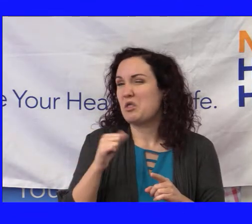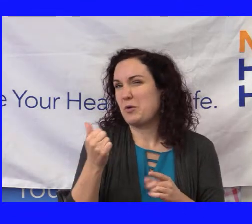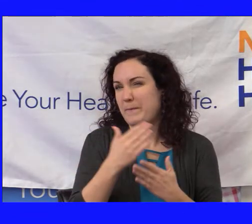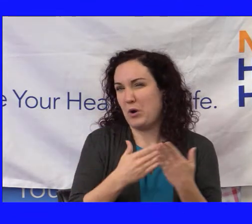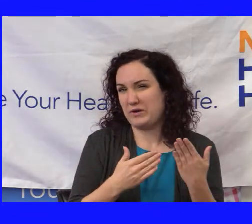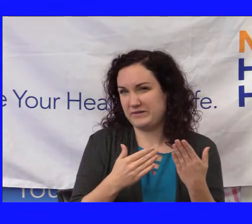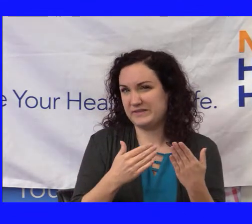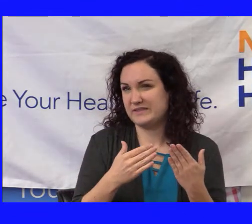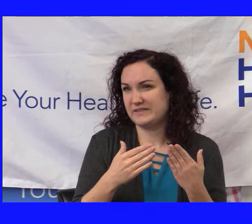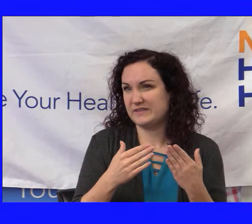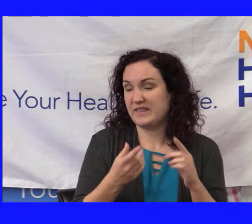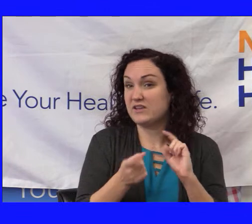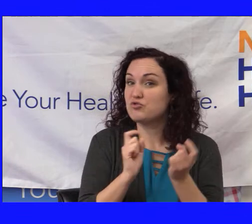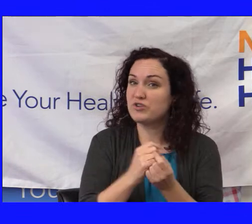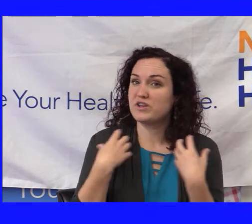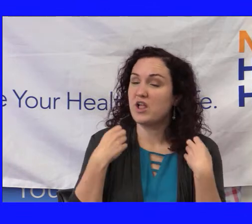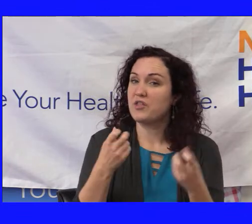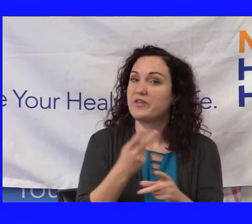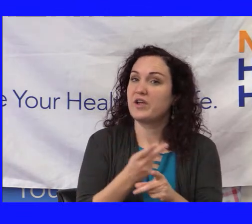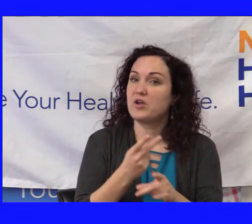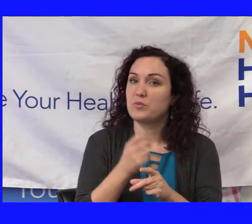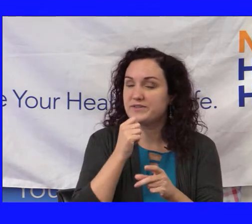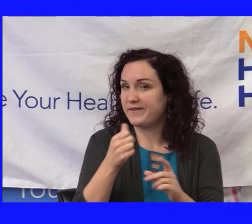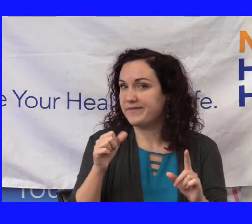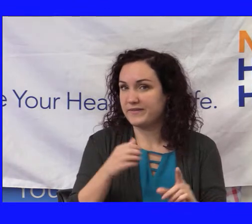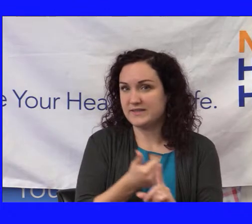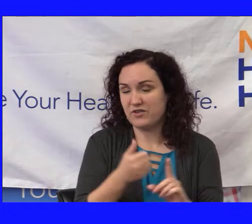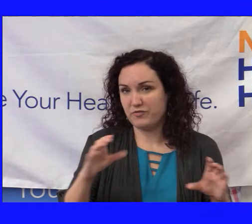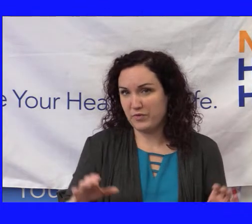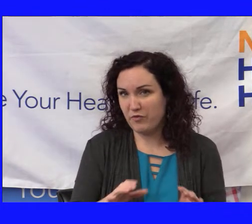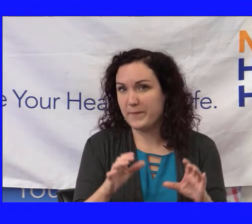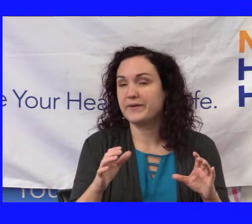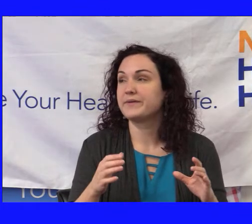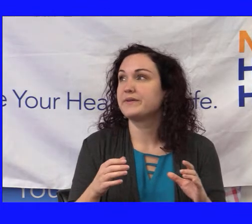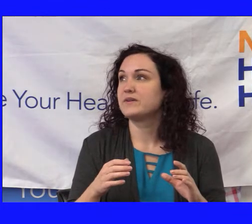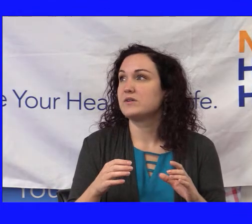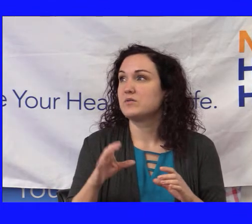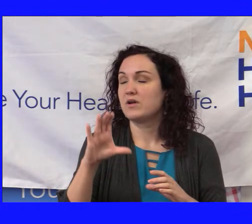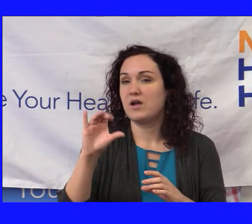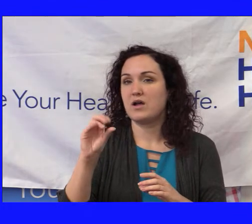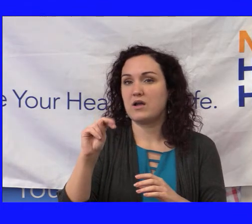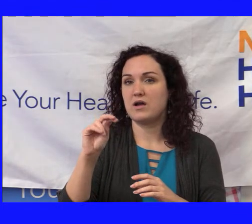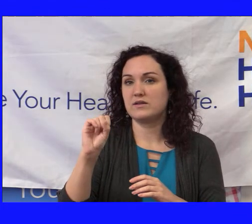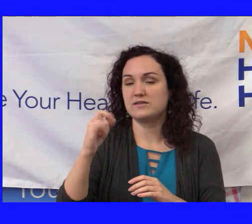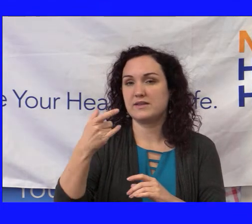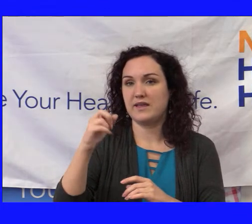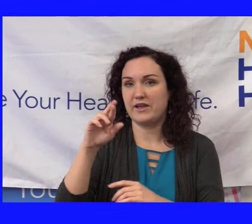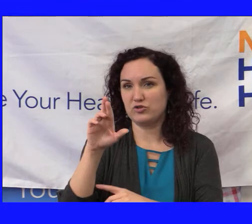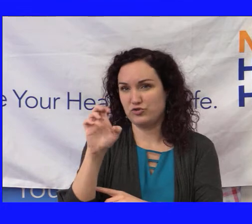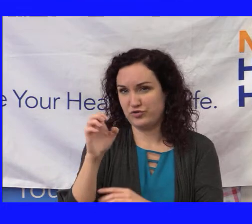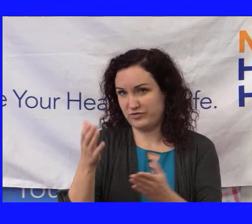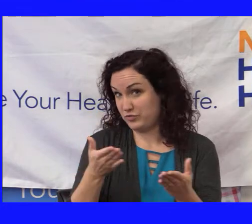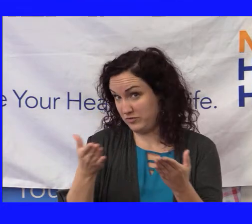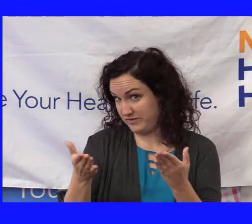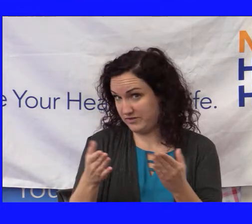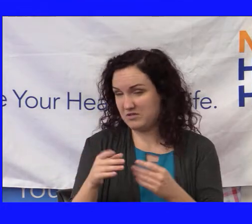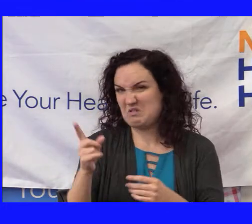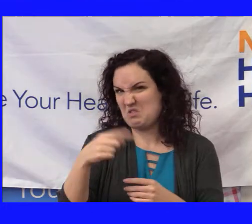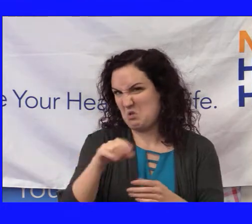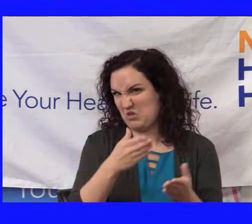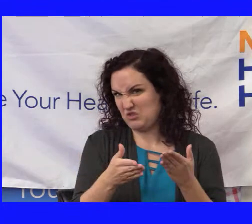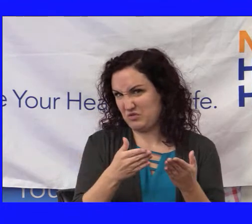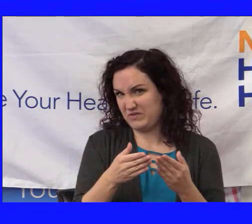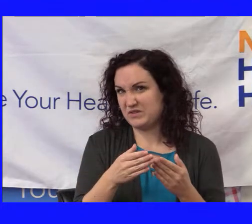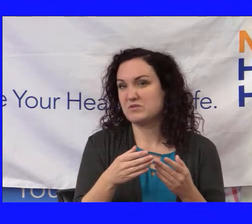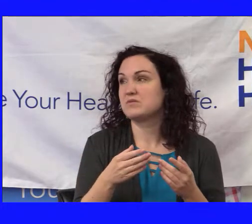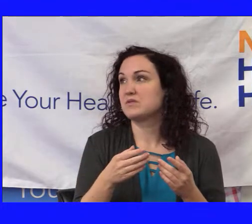that Change Healthcare was not self-performing, which were concierge services. Those services were also